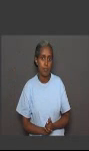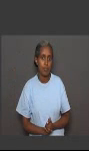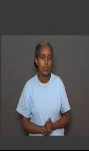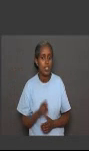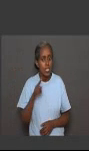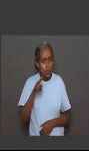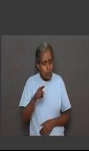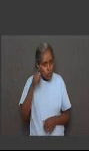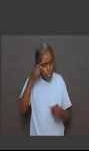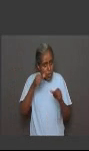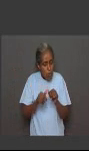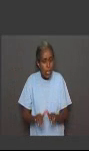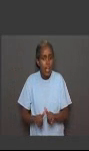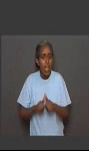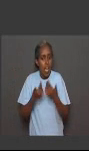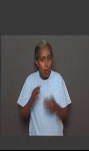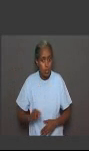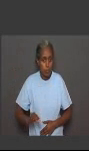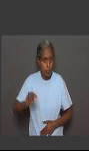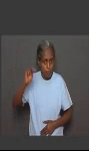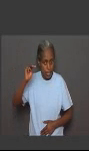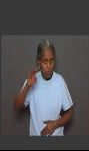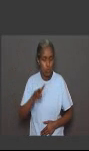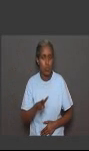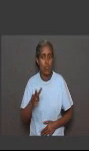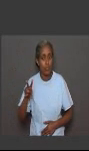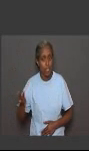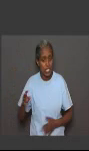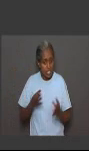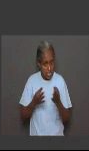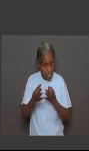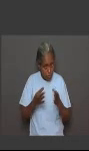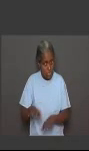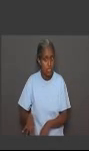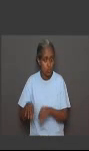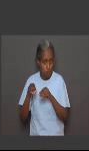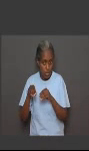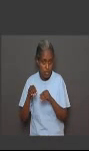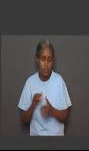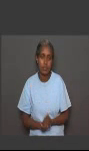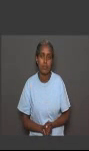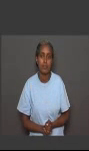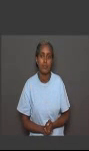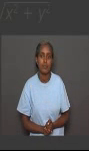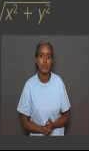Do you remember how the magnitude of a vector is expressed, students?